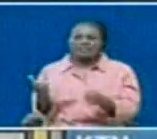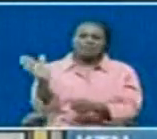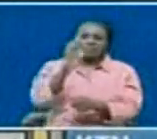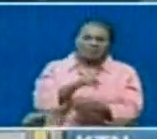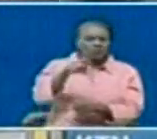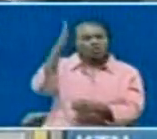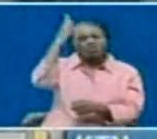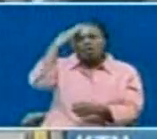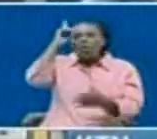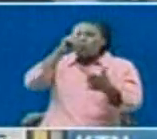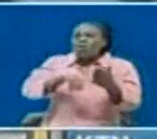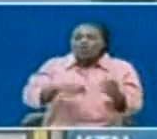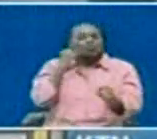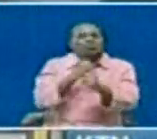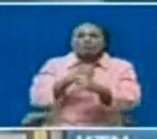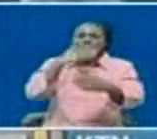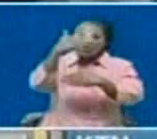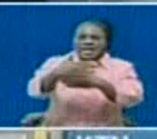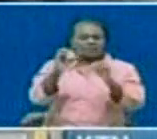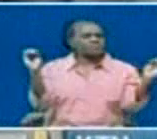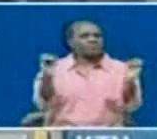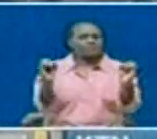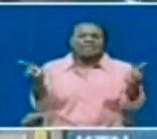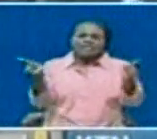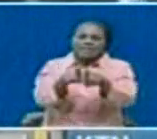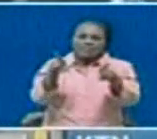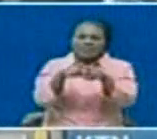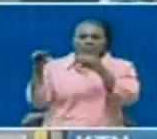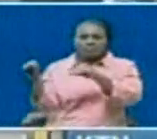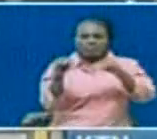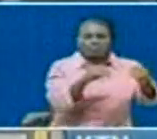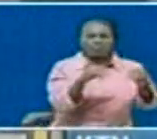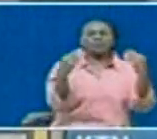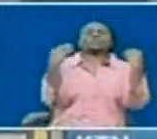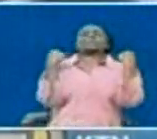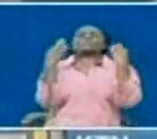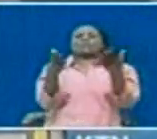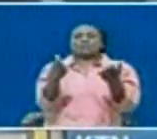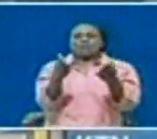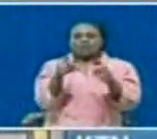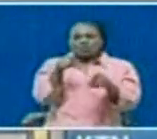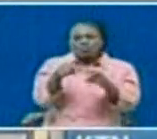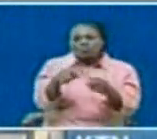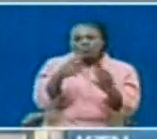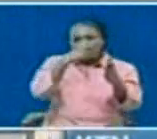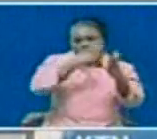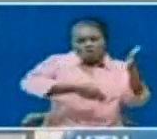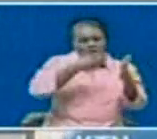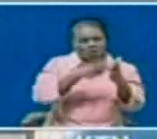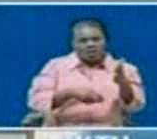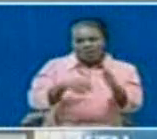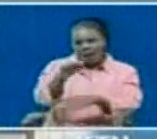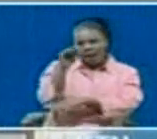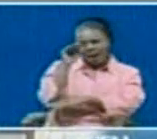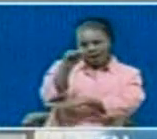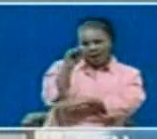knows not what further action to take. She even had her admitted in the maternity ward in order to cut on costs. Sasa tunaomba